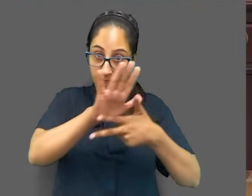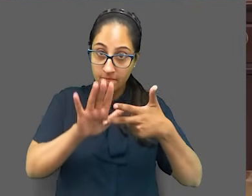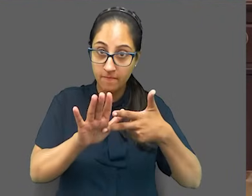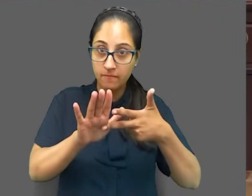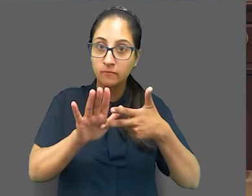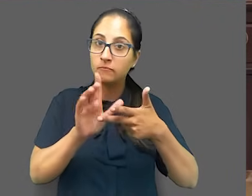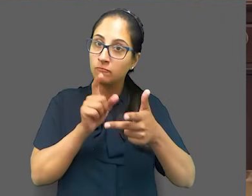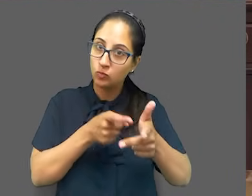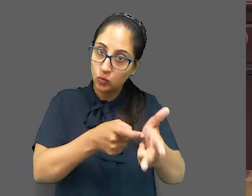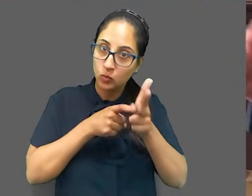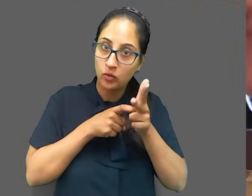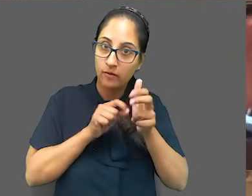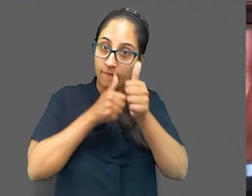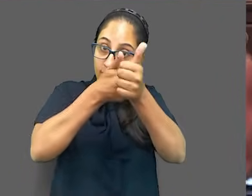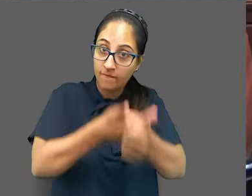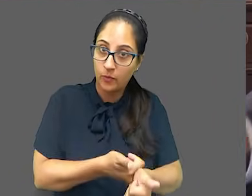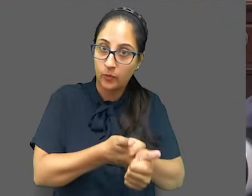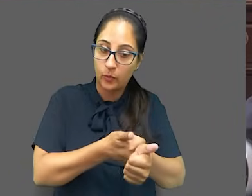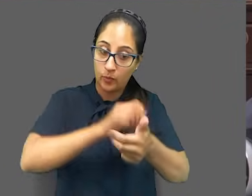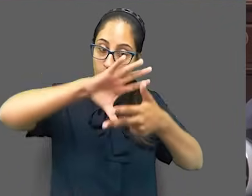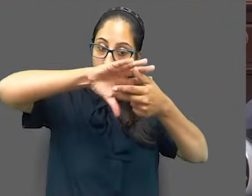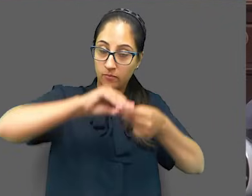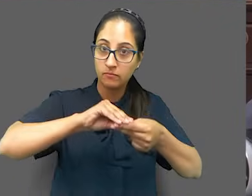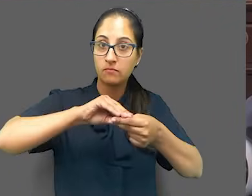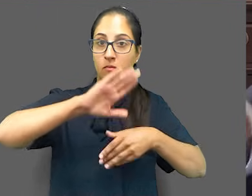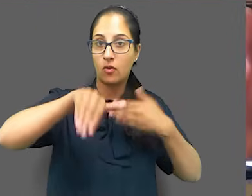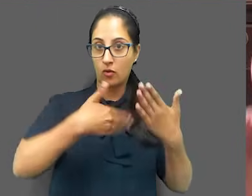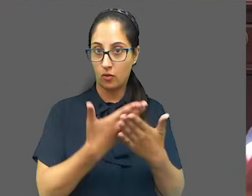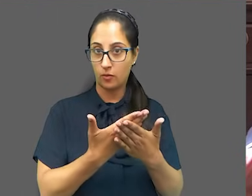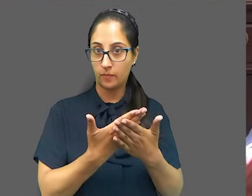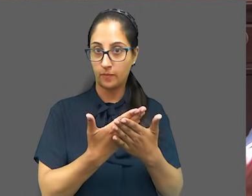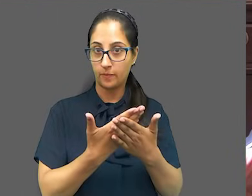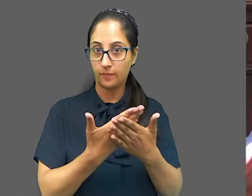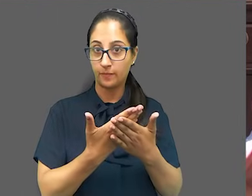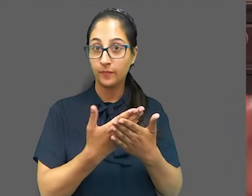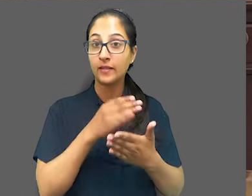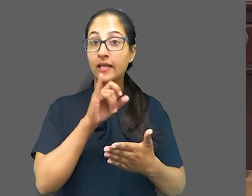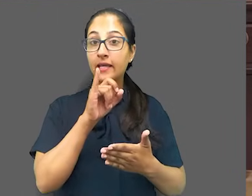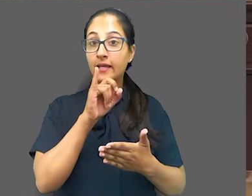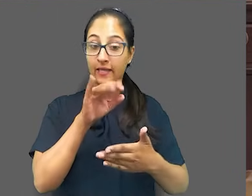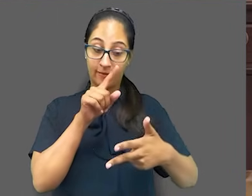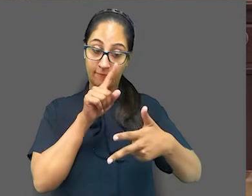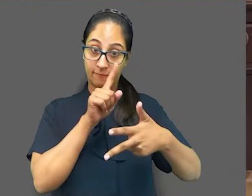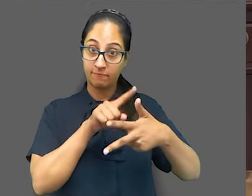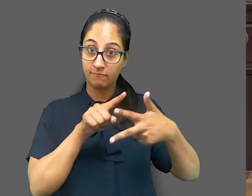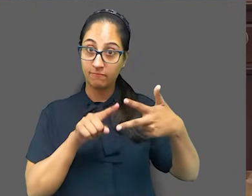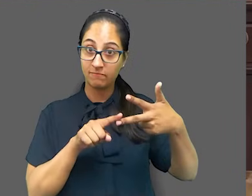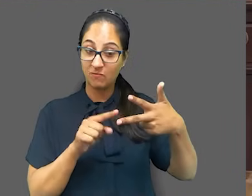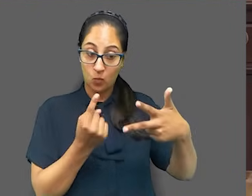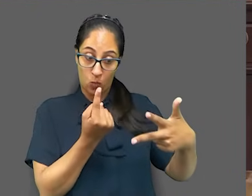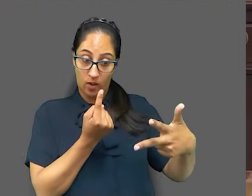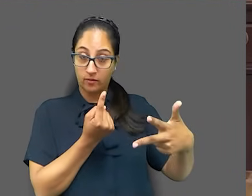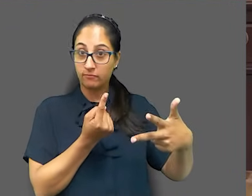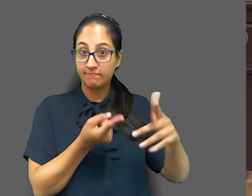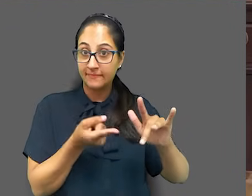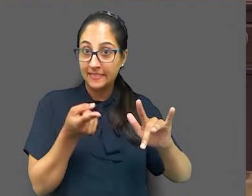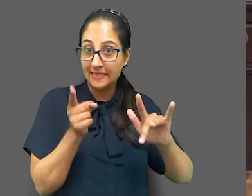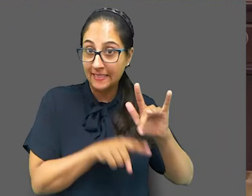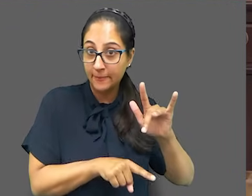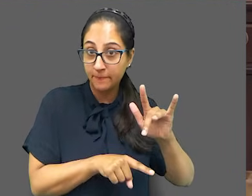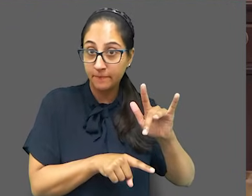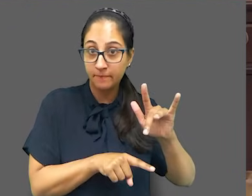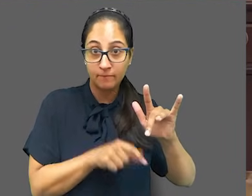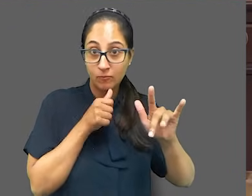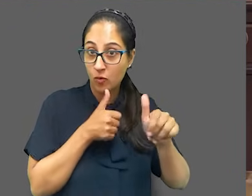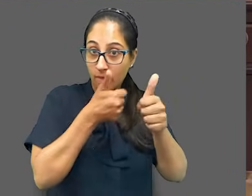safety. The whole system is based on the 3 protocols being